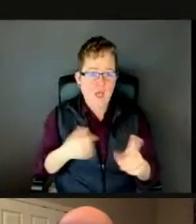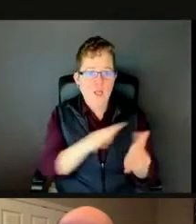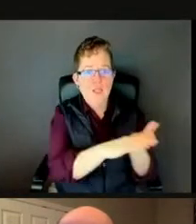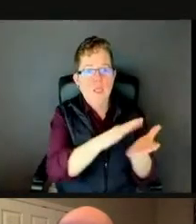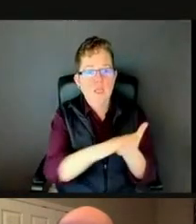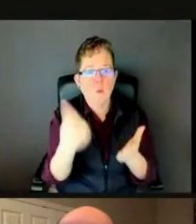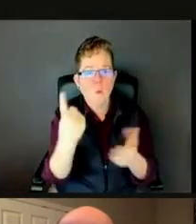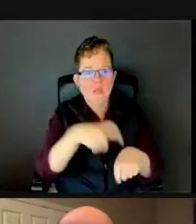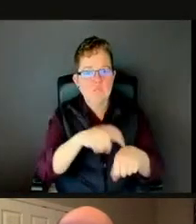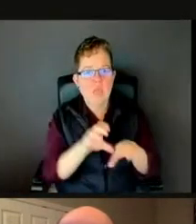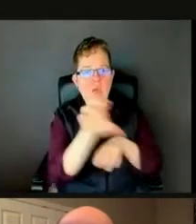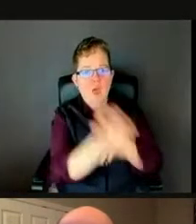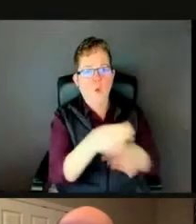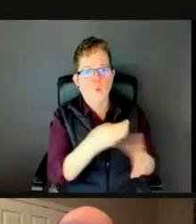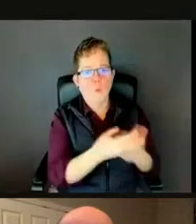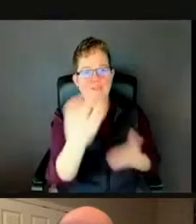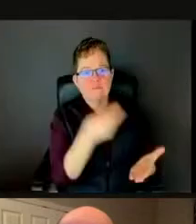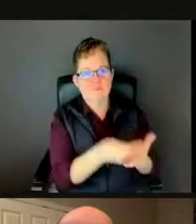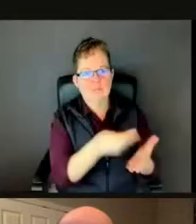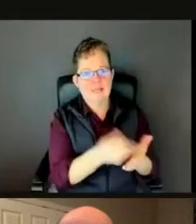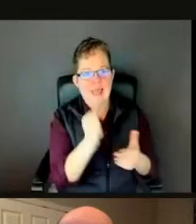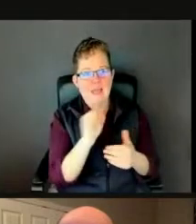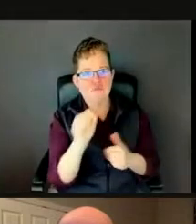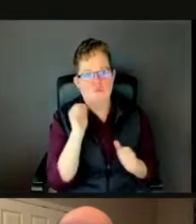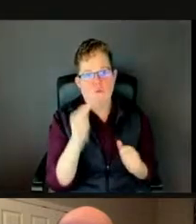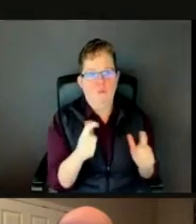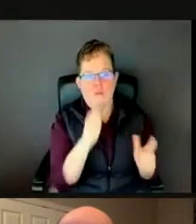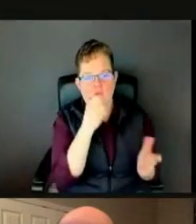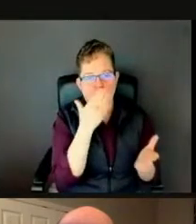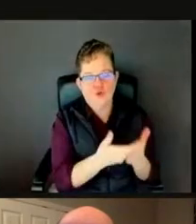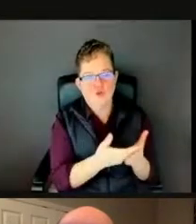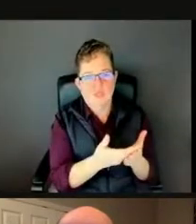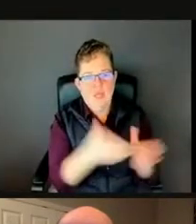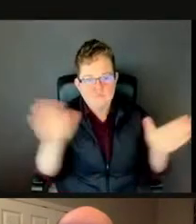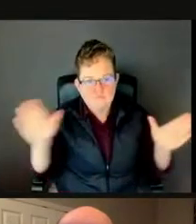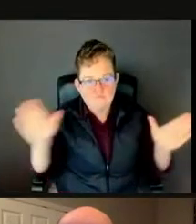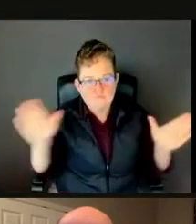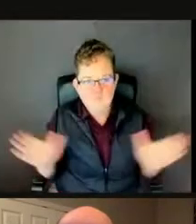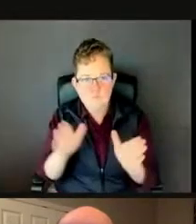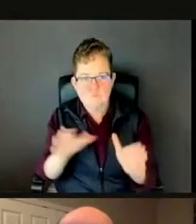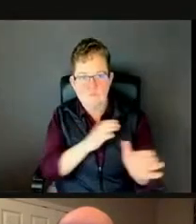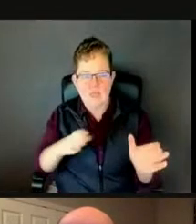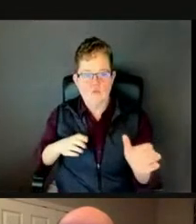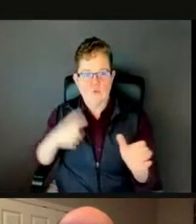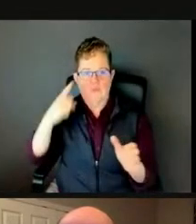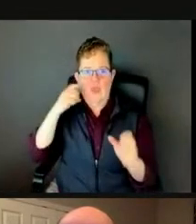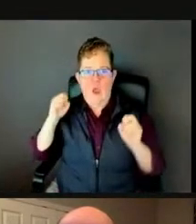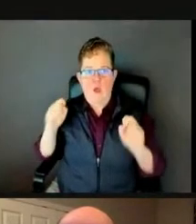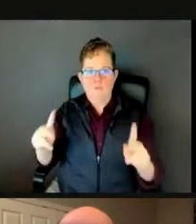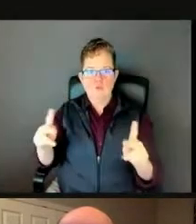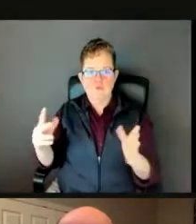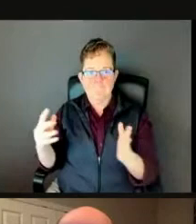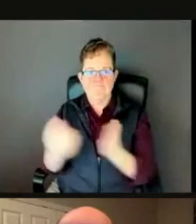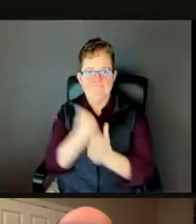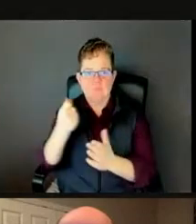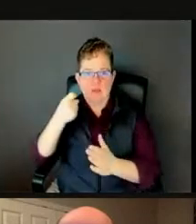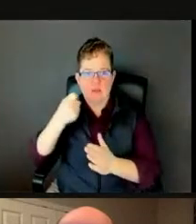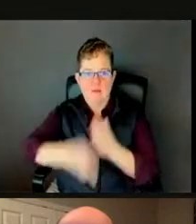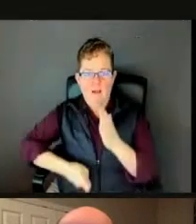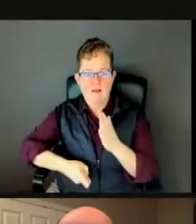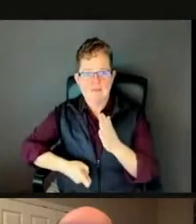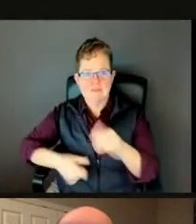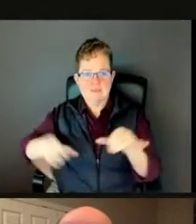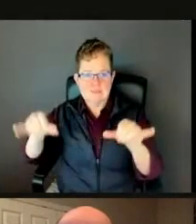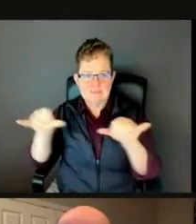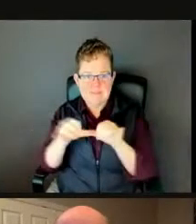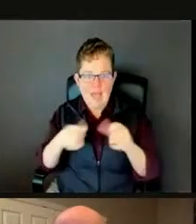one-time funds at all. And I really urge council to think carefully about the opportunity costs of the sheer size